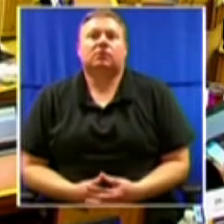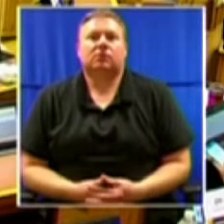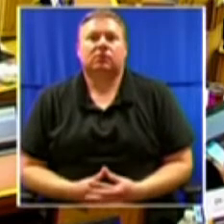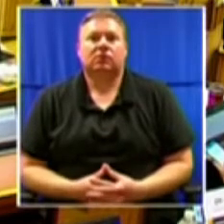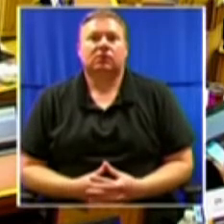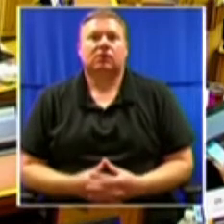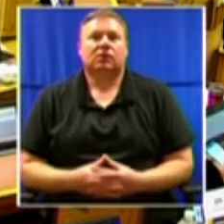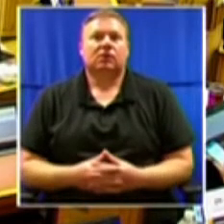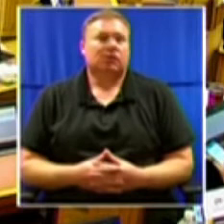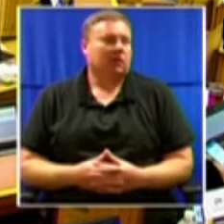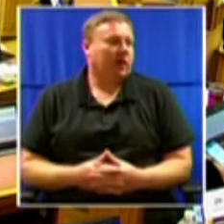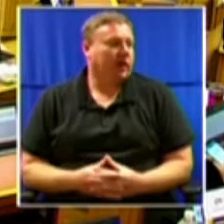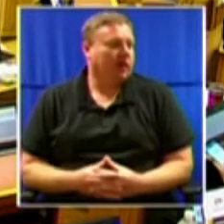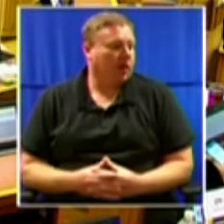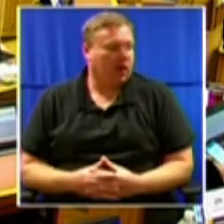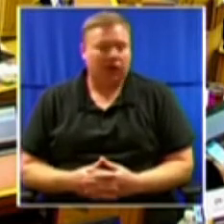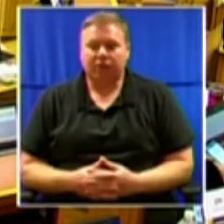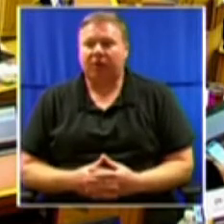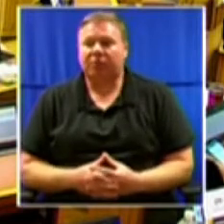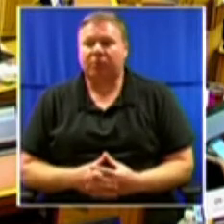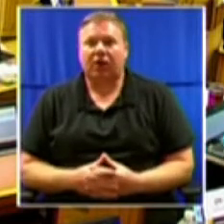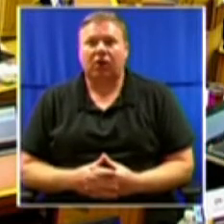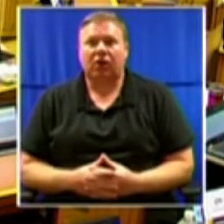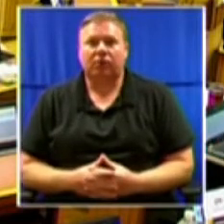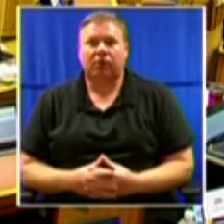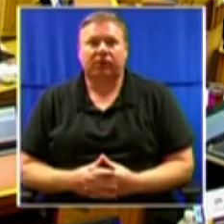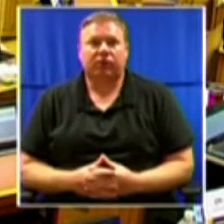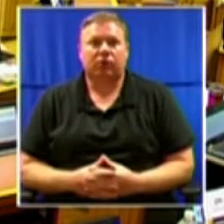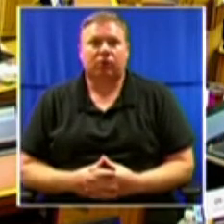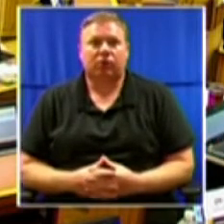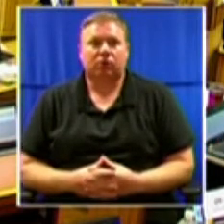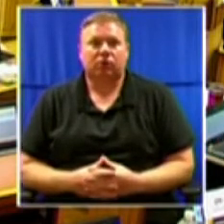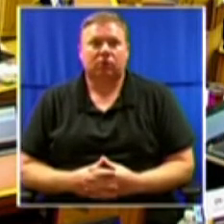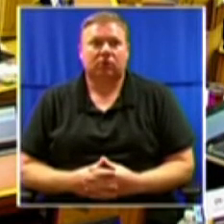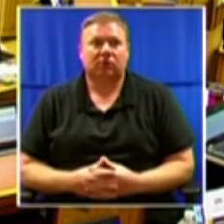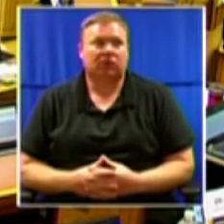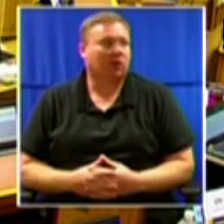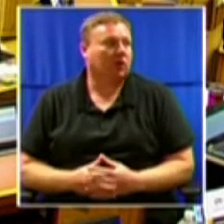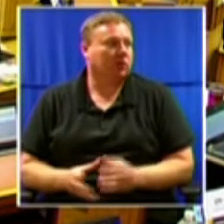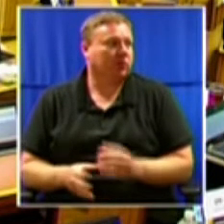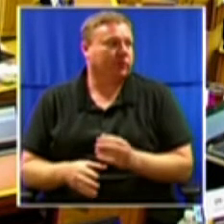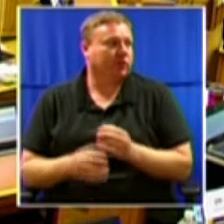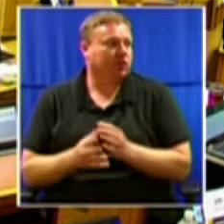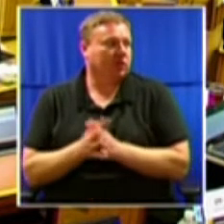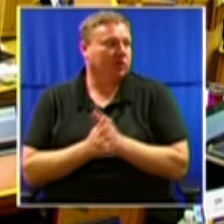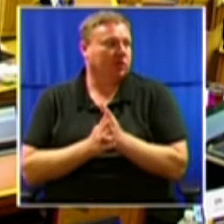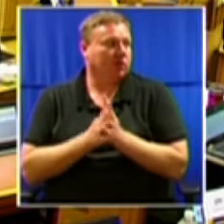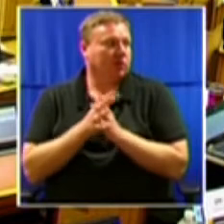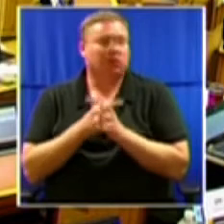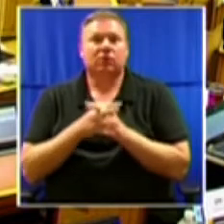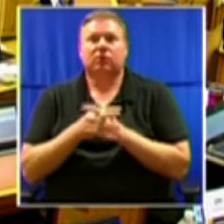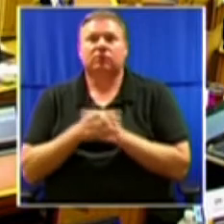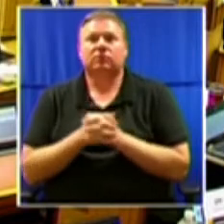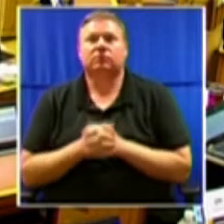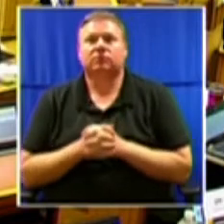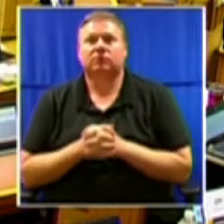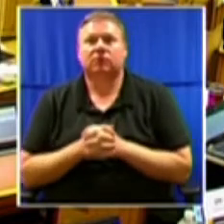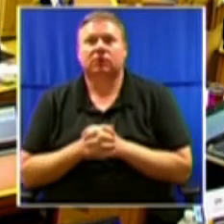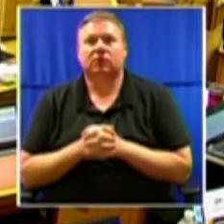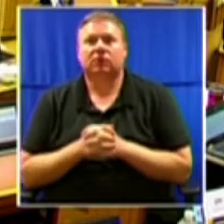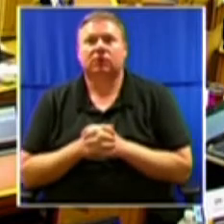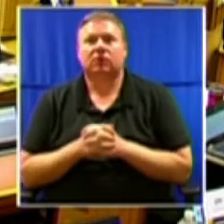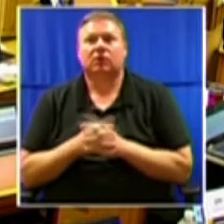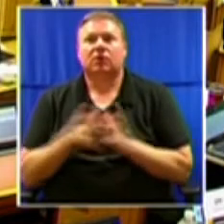Deputy Speaker, I don't know about the Minister, but I get large numbers of calls out of prisons,